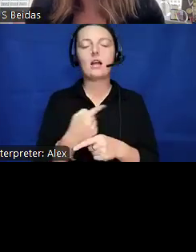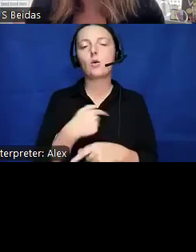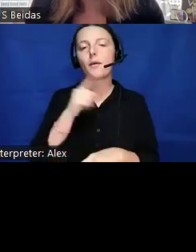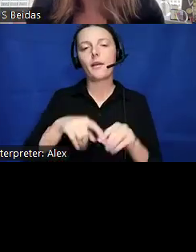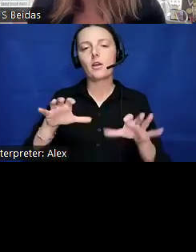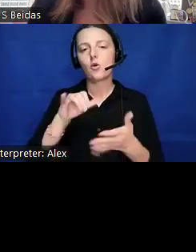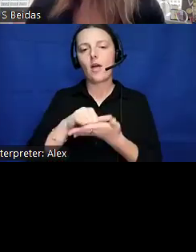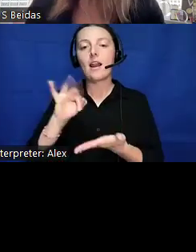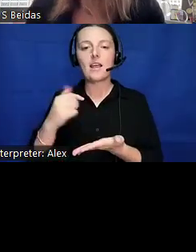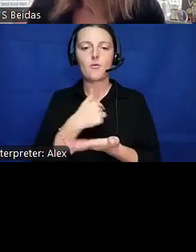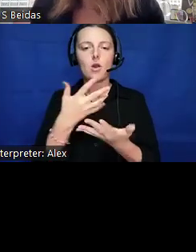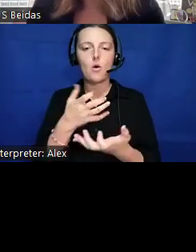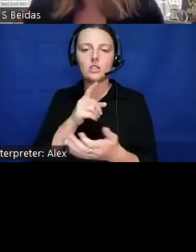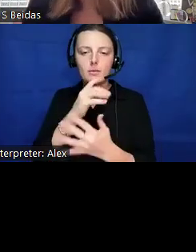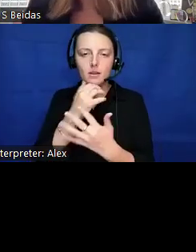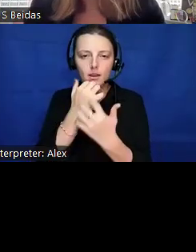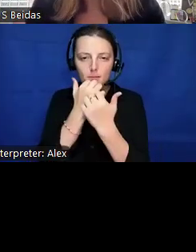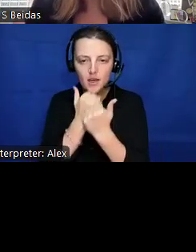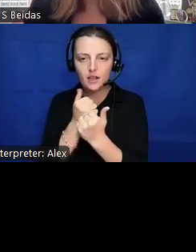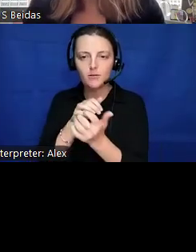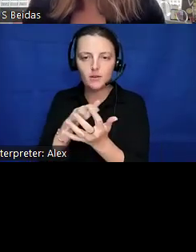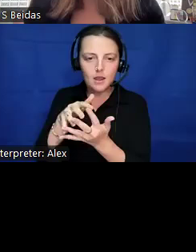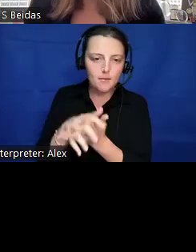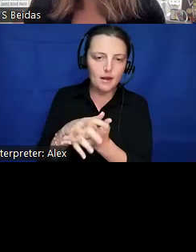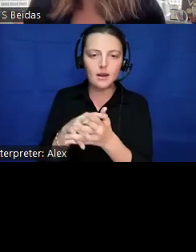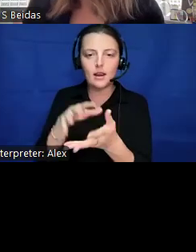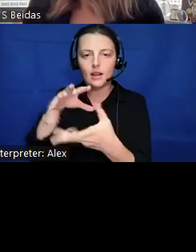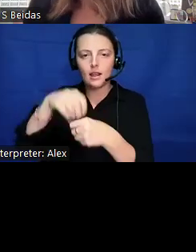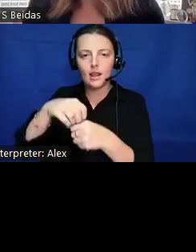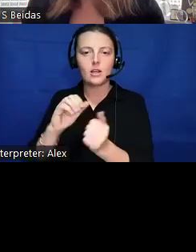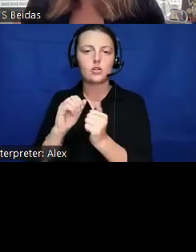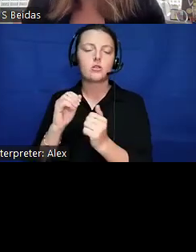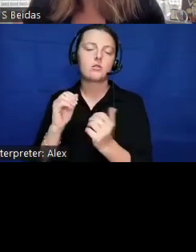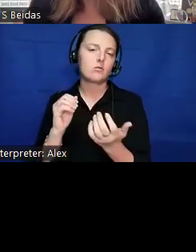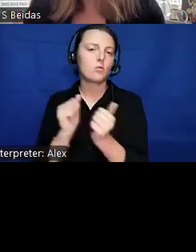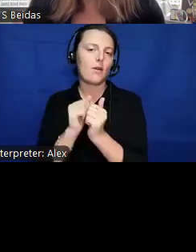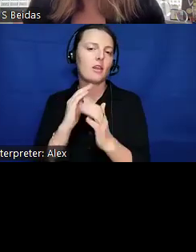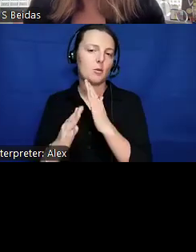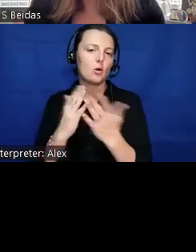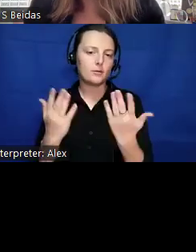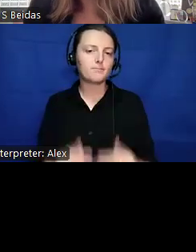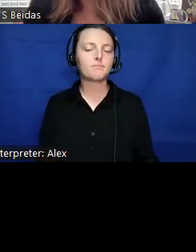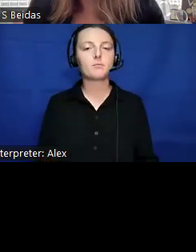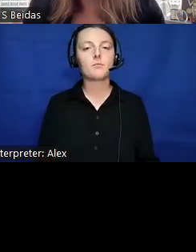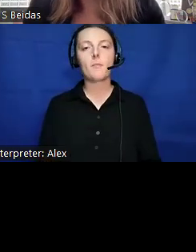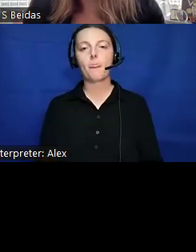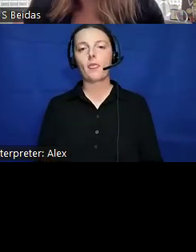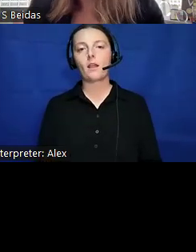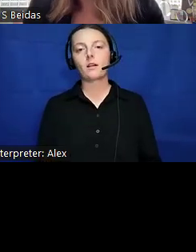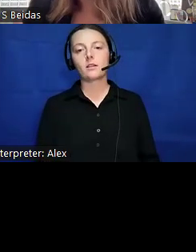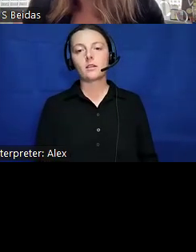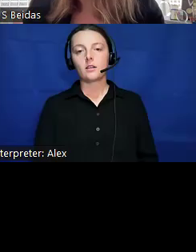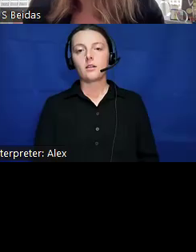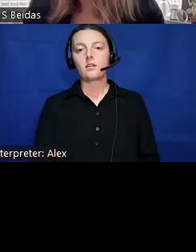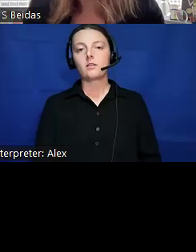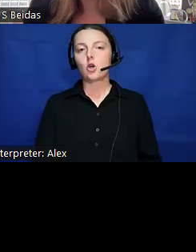within our community settings and offering science as a public good. I want to just give you a quick example of what's possible when you do